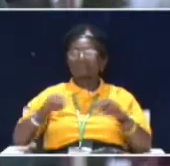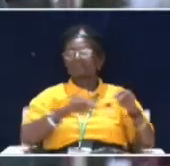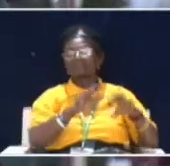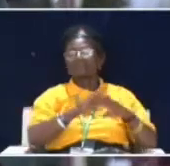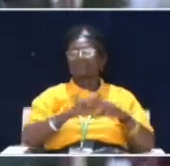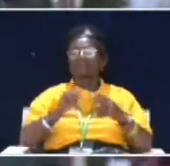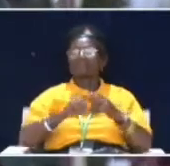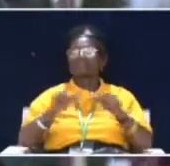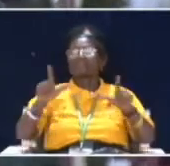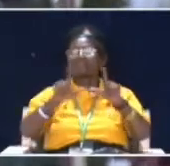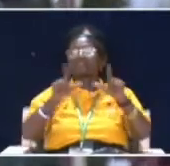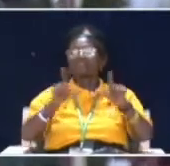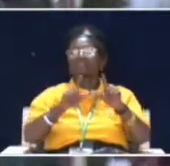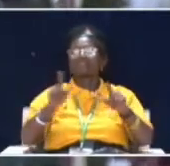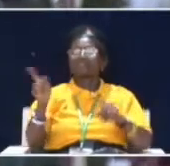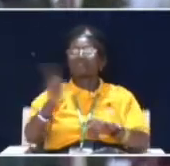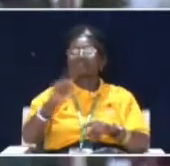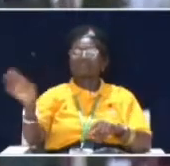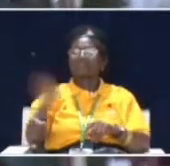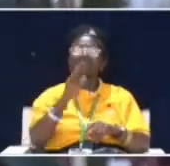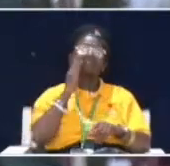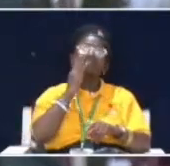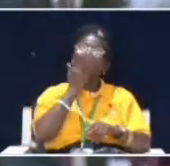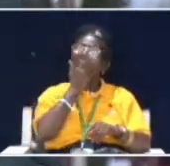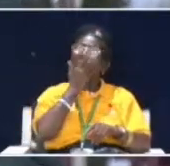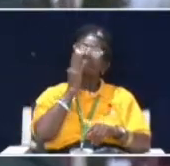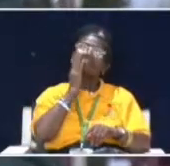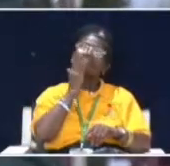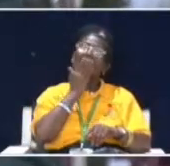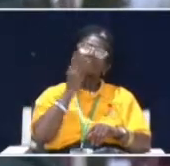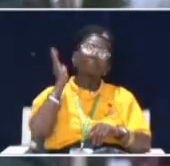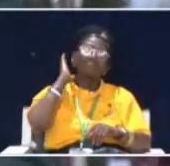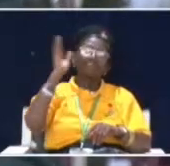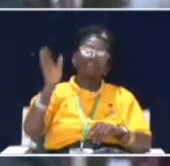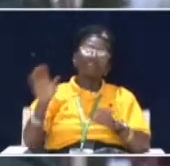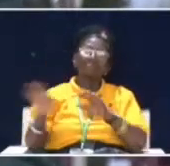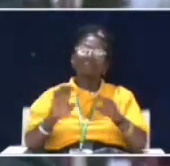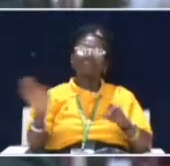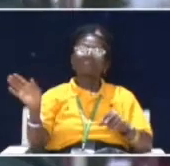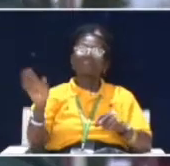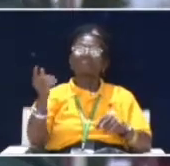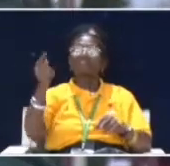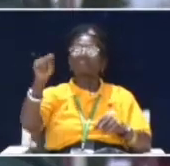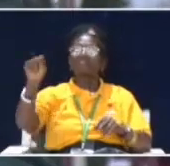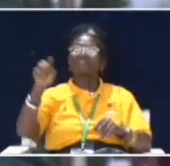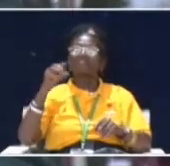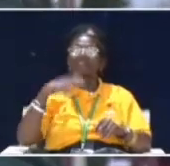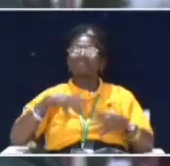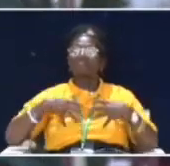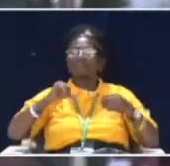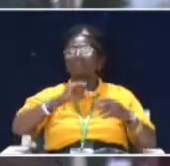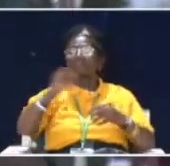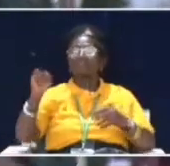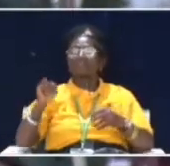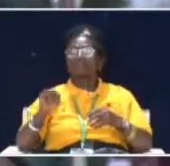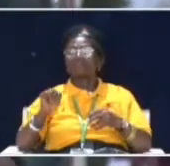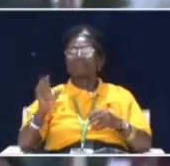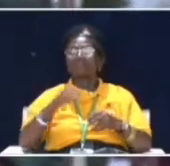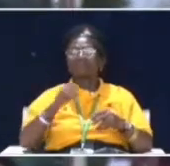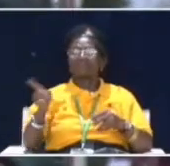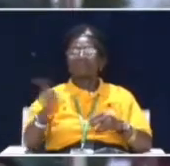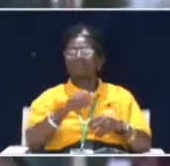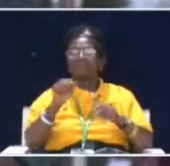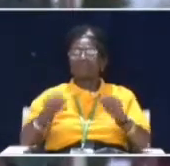level where your handkerchiefs will do the healing. Lo si ipo to je pe aso nuju eni o ma se ise iwosan. And you can move